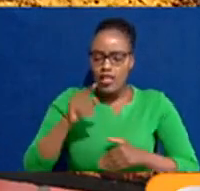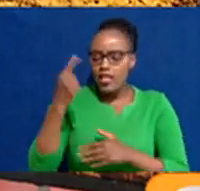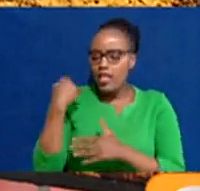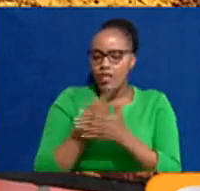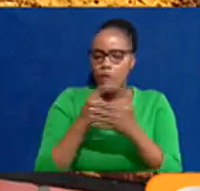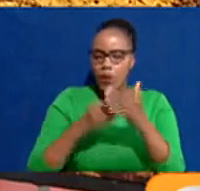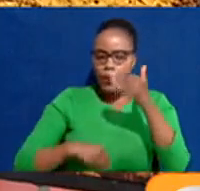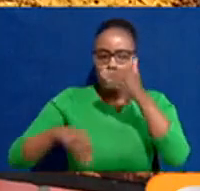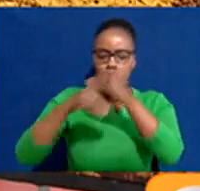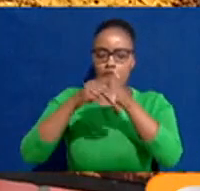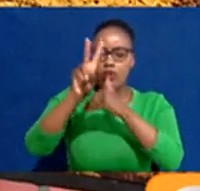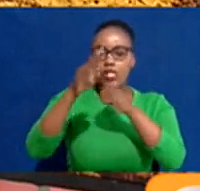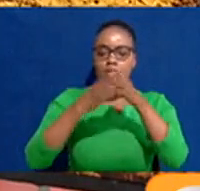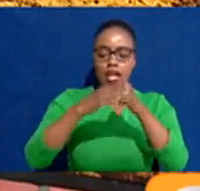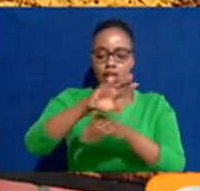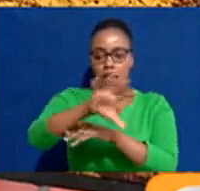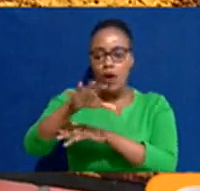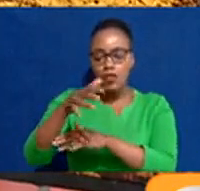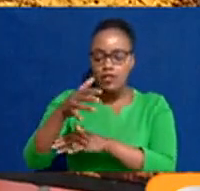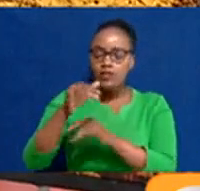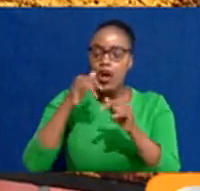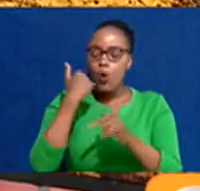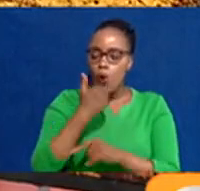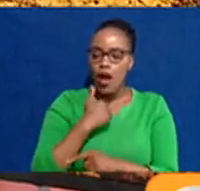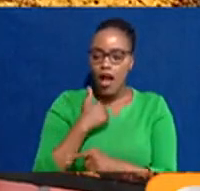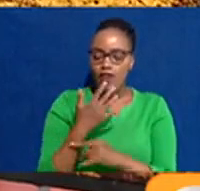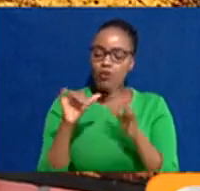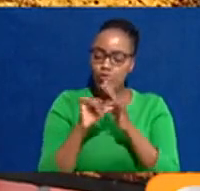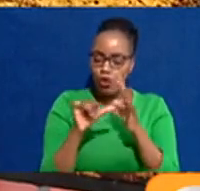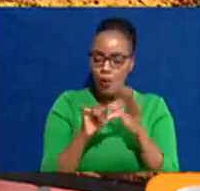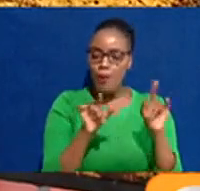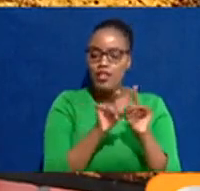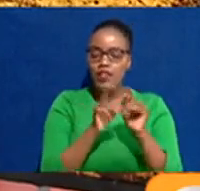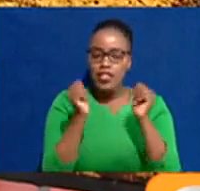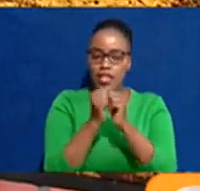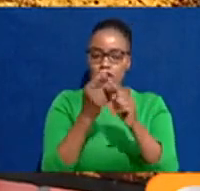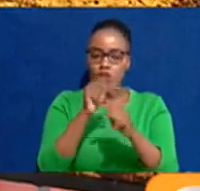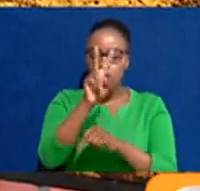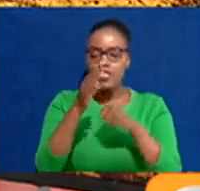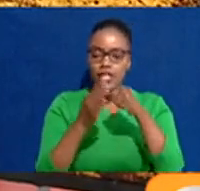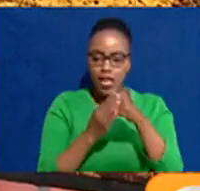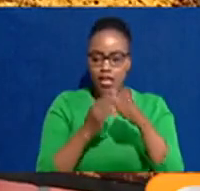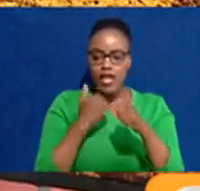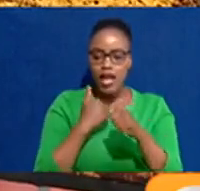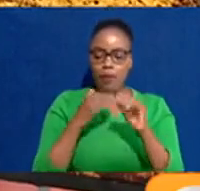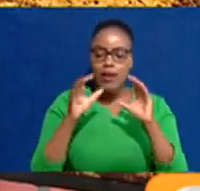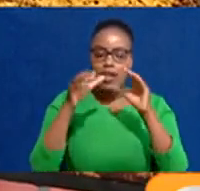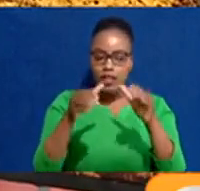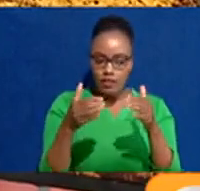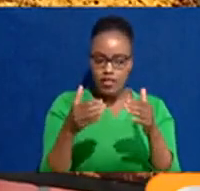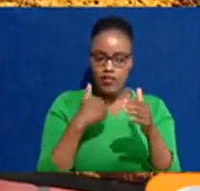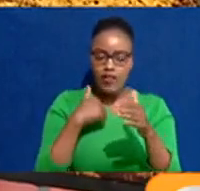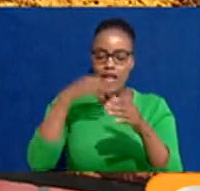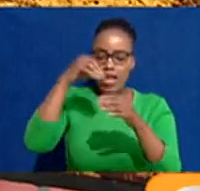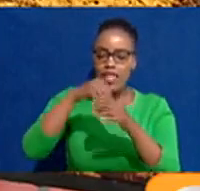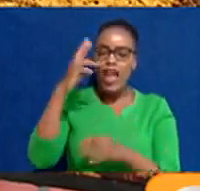went up to 29 counties in distress, with 10 out of those 29 being classified as in the